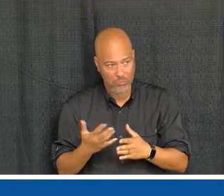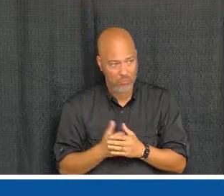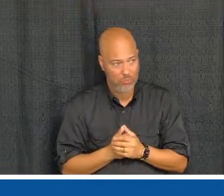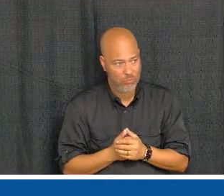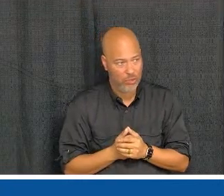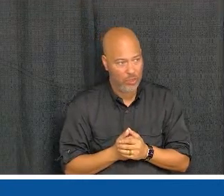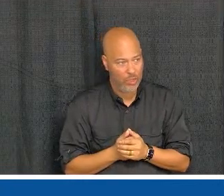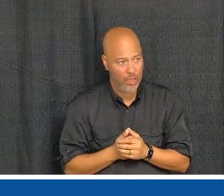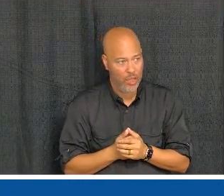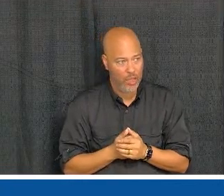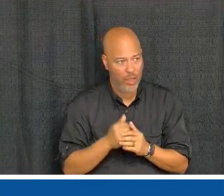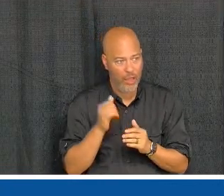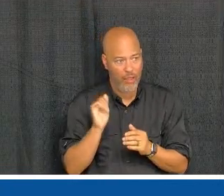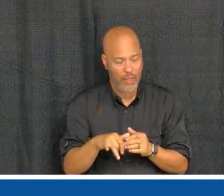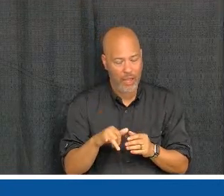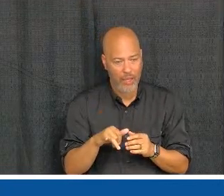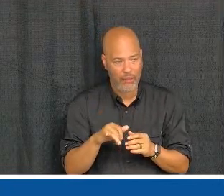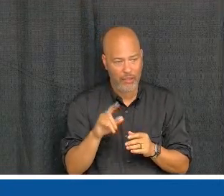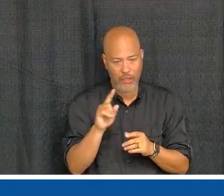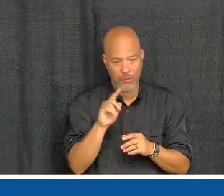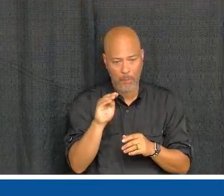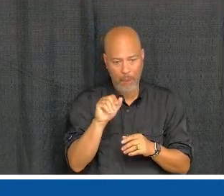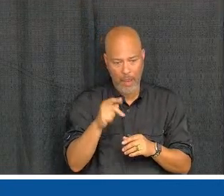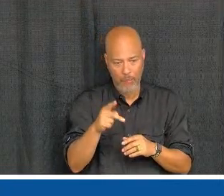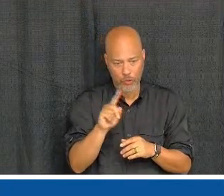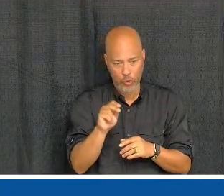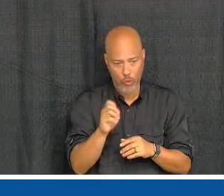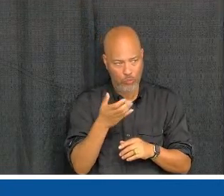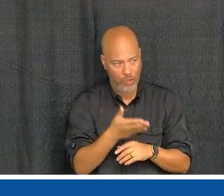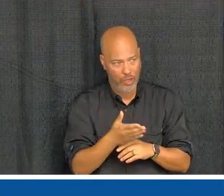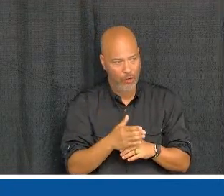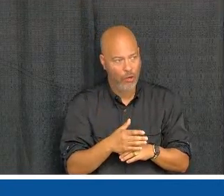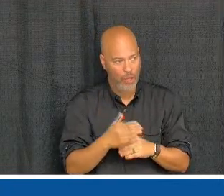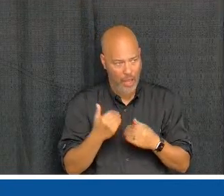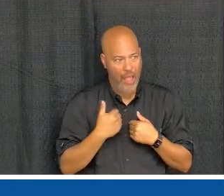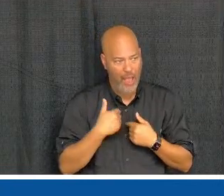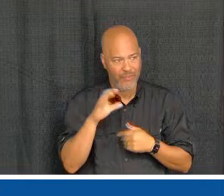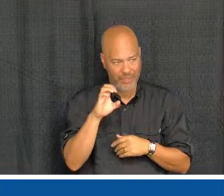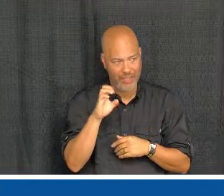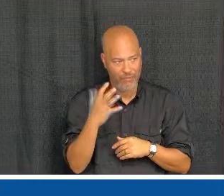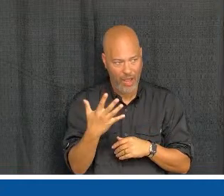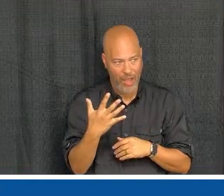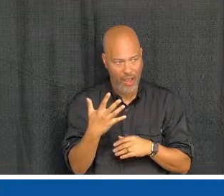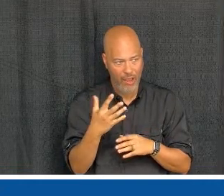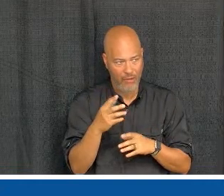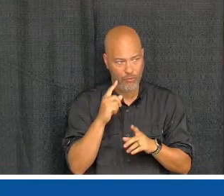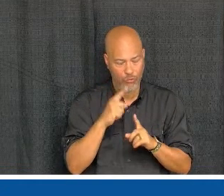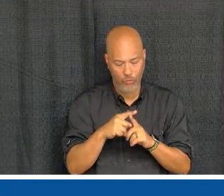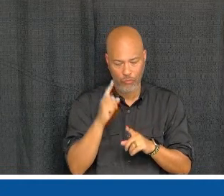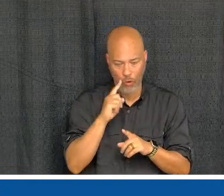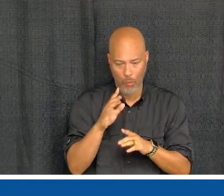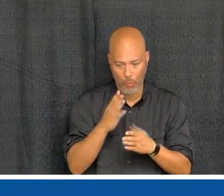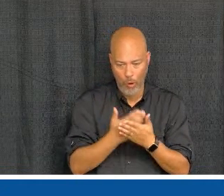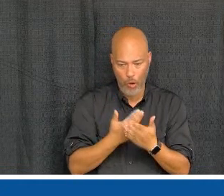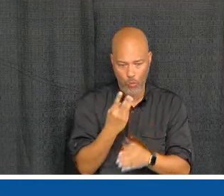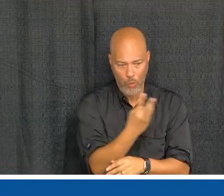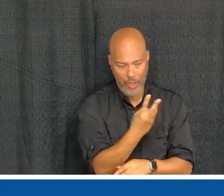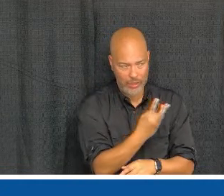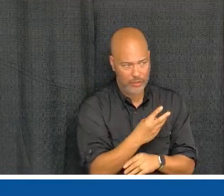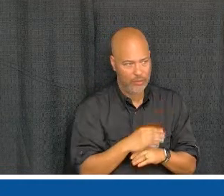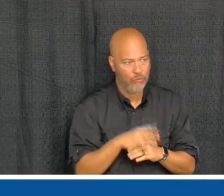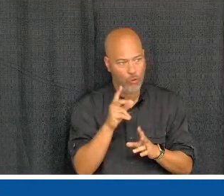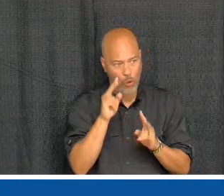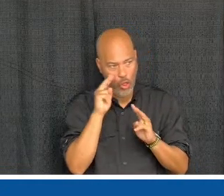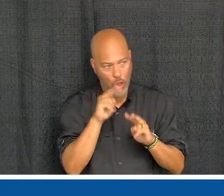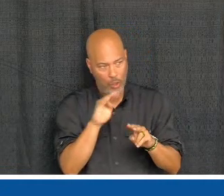And there's the application, there's the zoning map there. It is an extension of the C5 to the west. I do want to call your attention